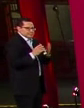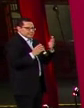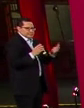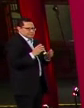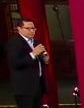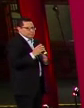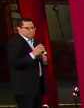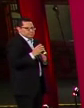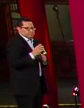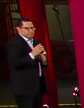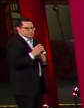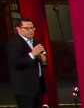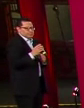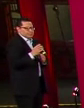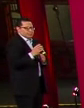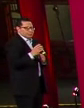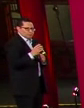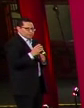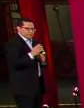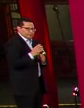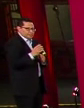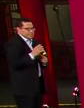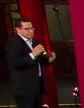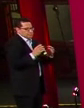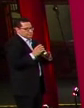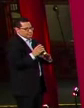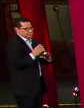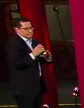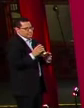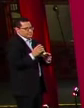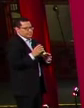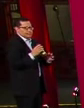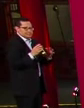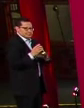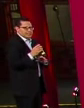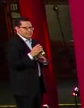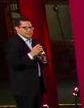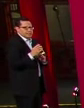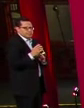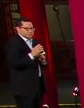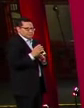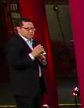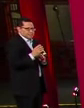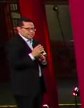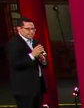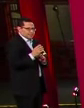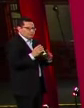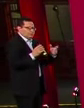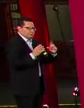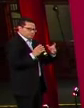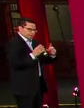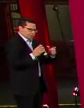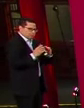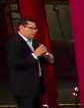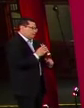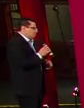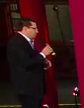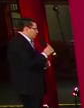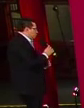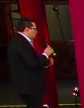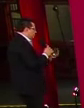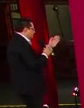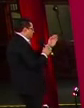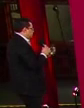Of course, we're also presenting the fatality rates